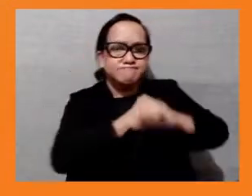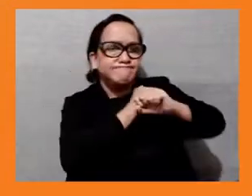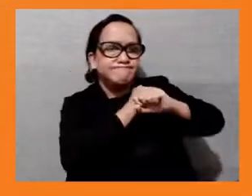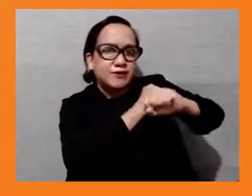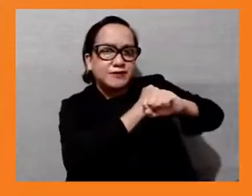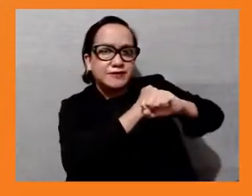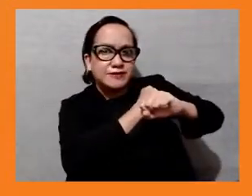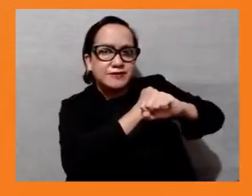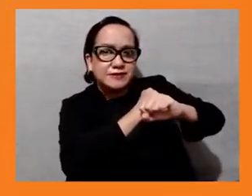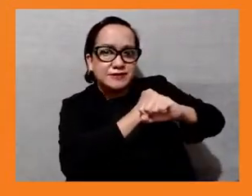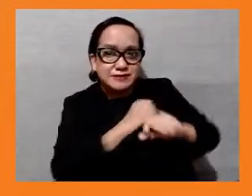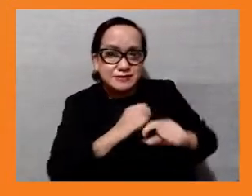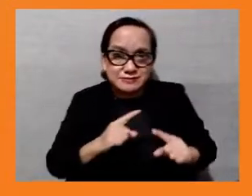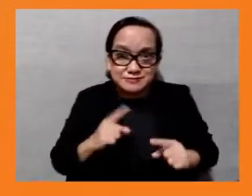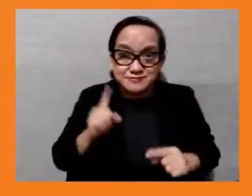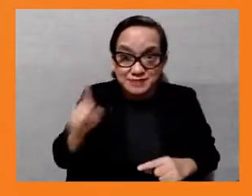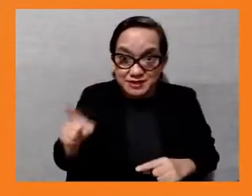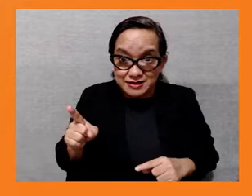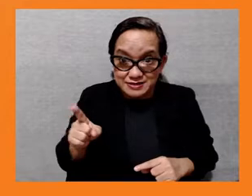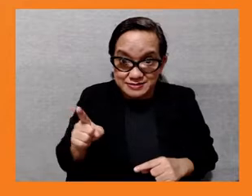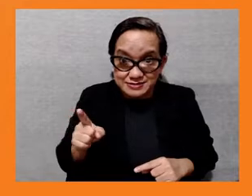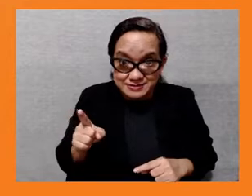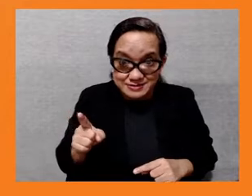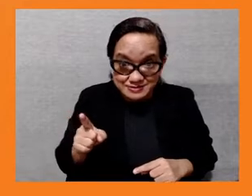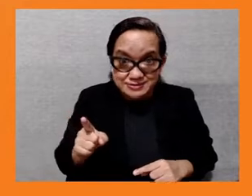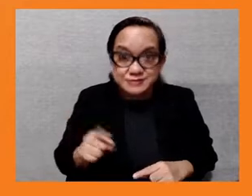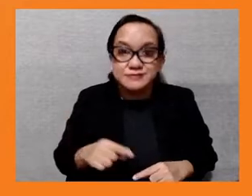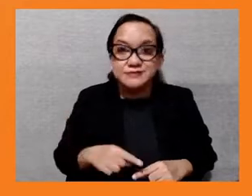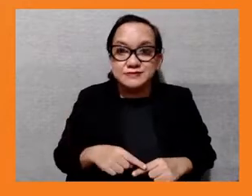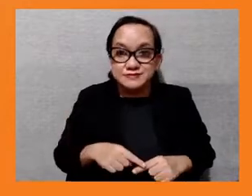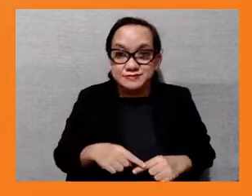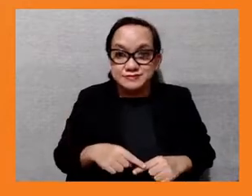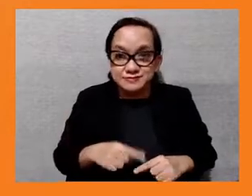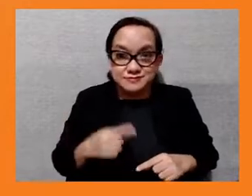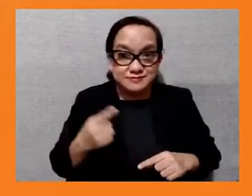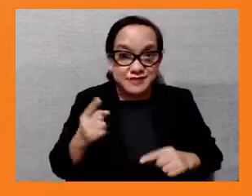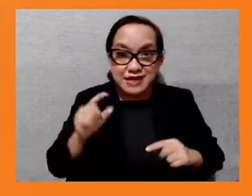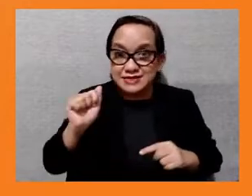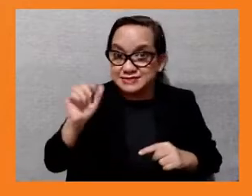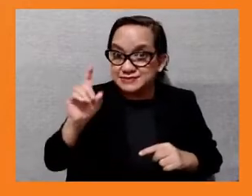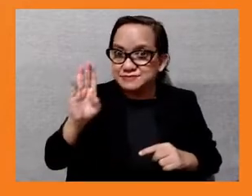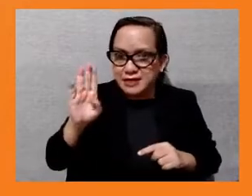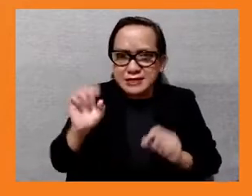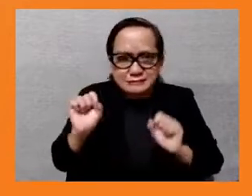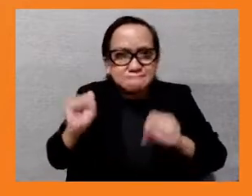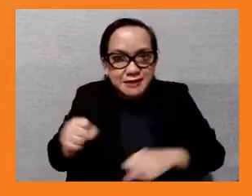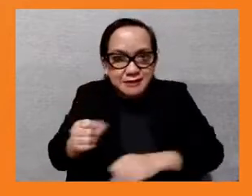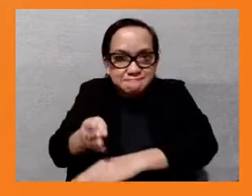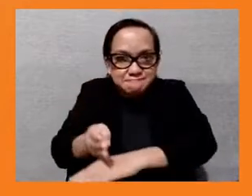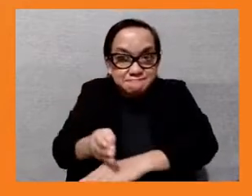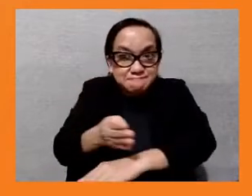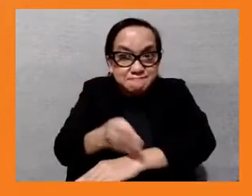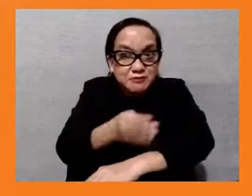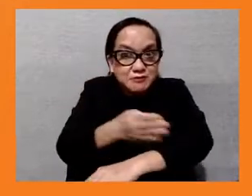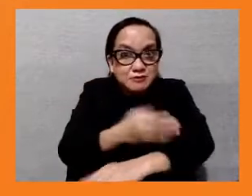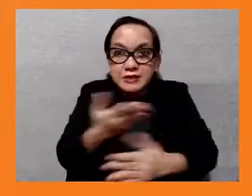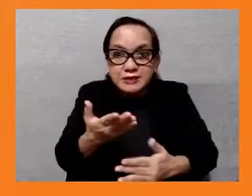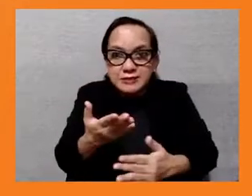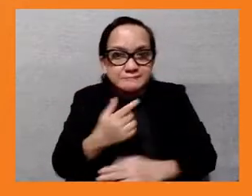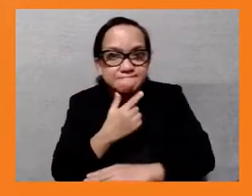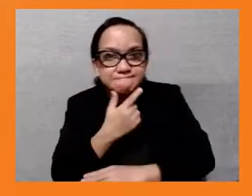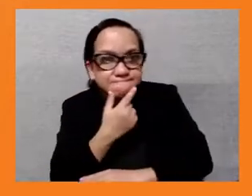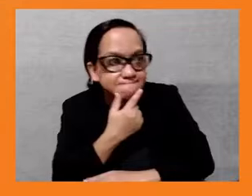here, and it has to be done, I think, as you know, many in the CSO community, has to be done earlier. It has to be customized to the